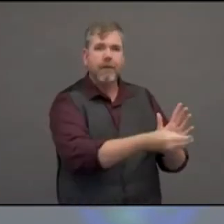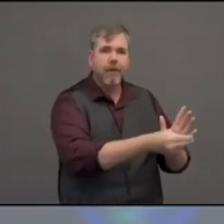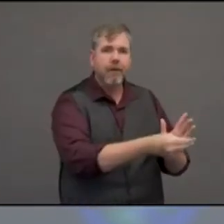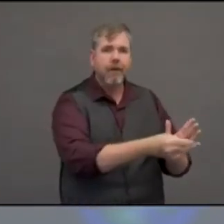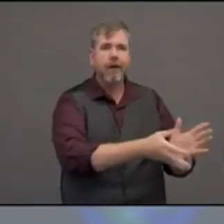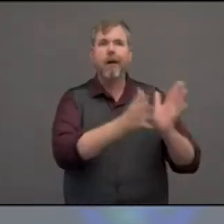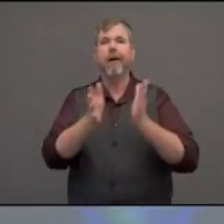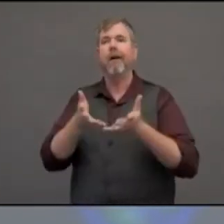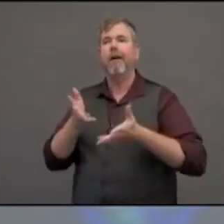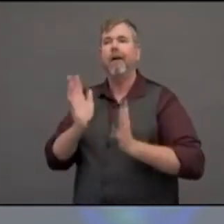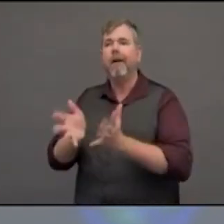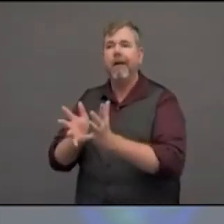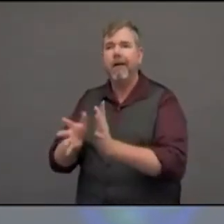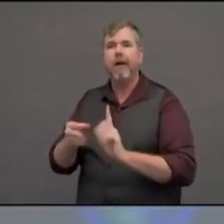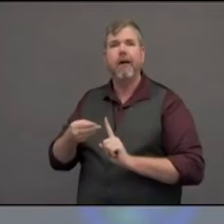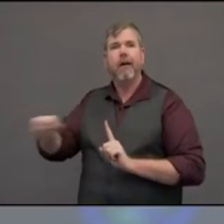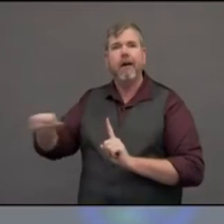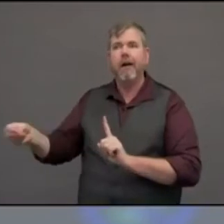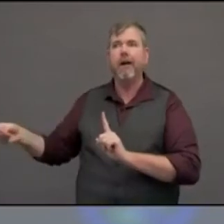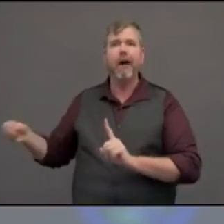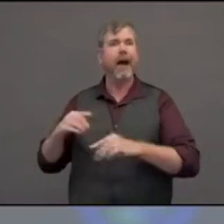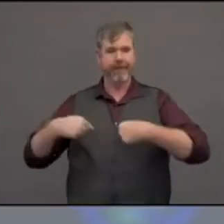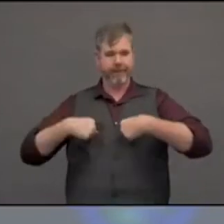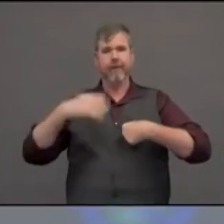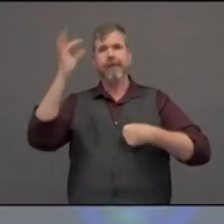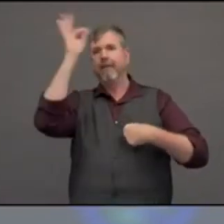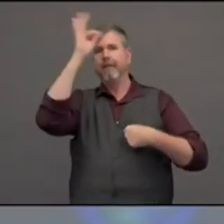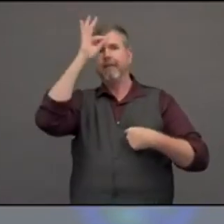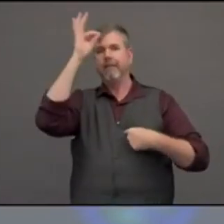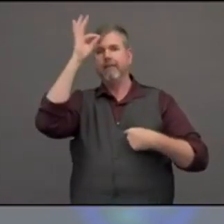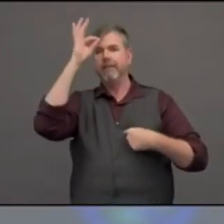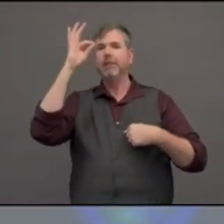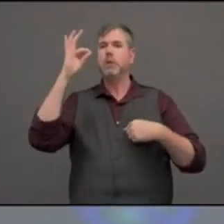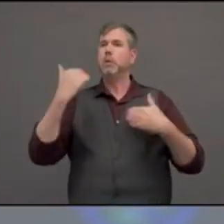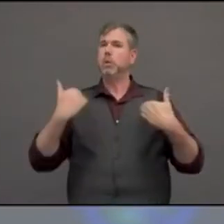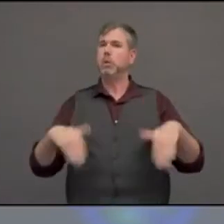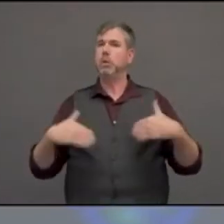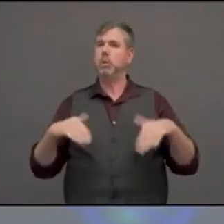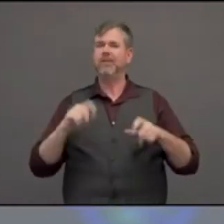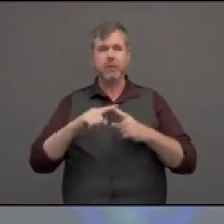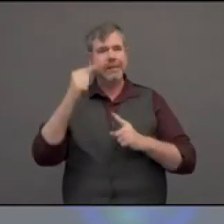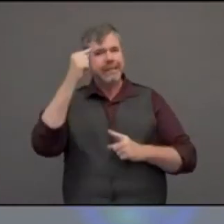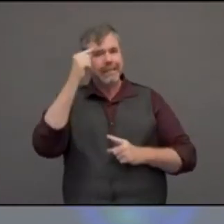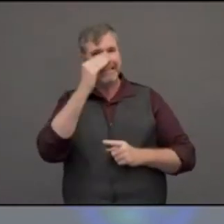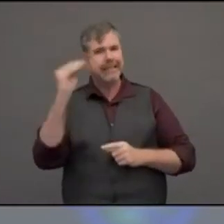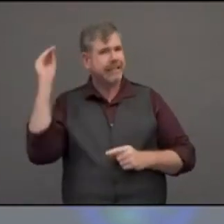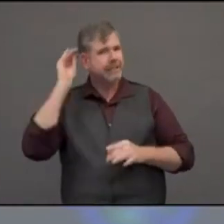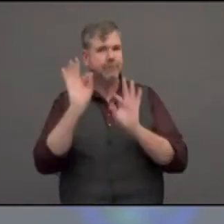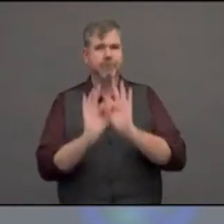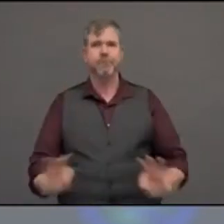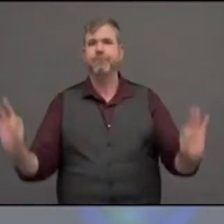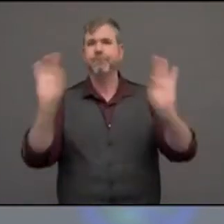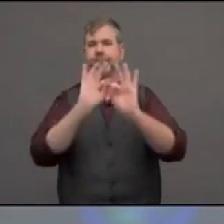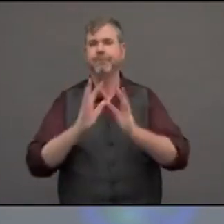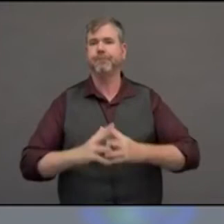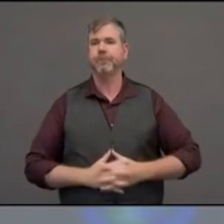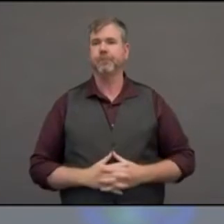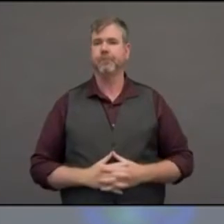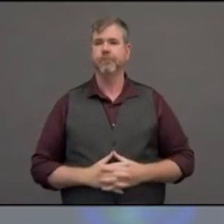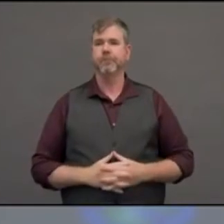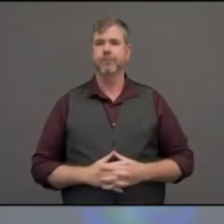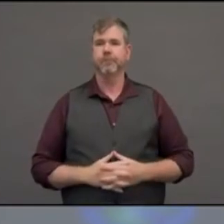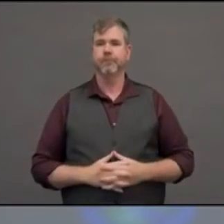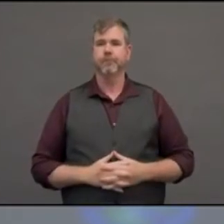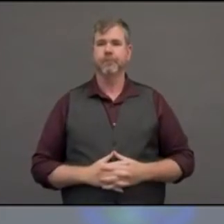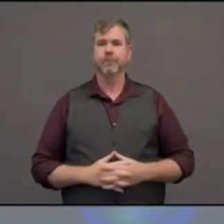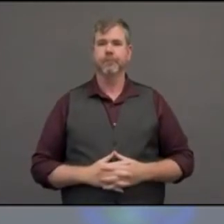that's, we just need to be keeping that in mind. And so we implore parents of young people to have